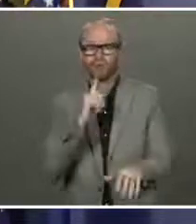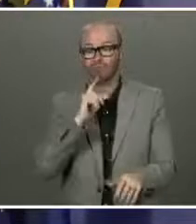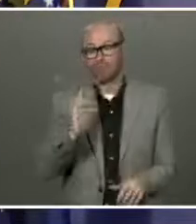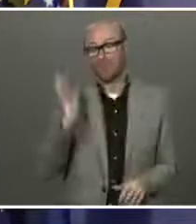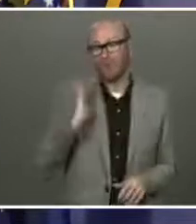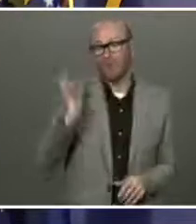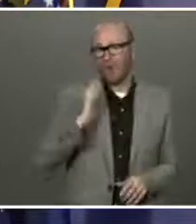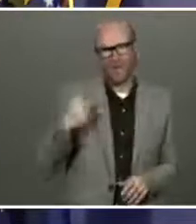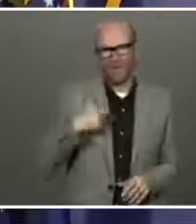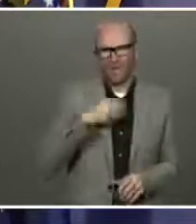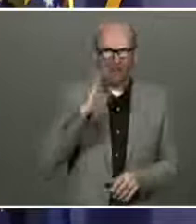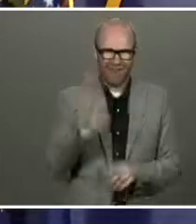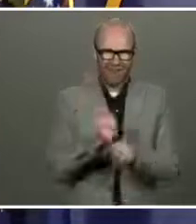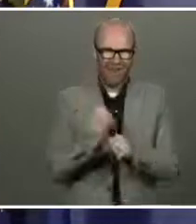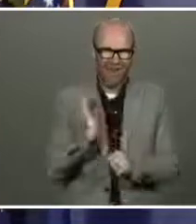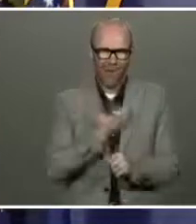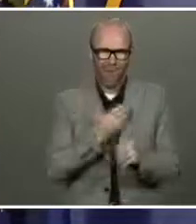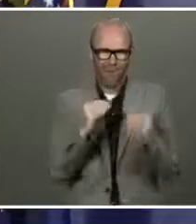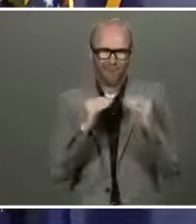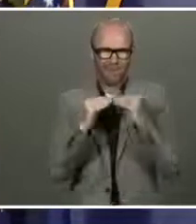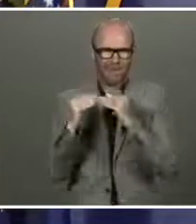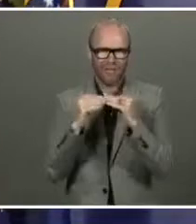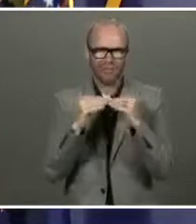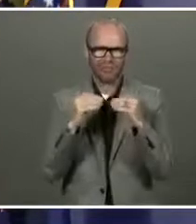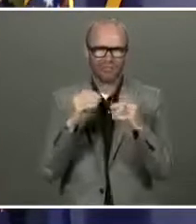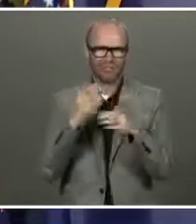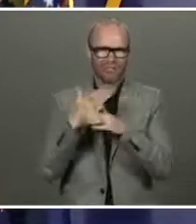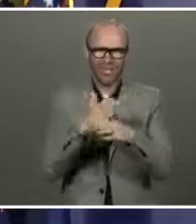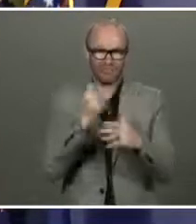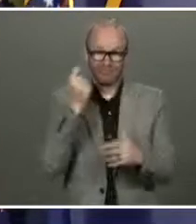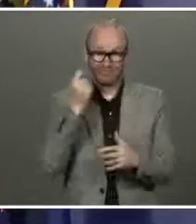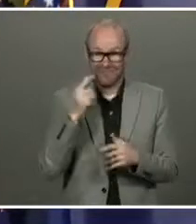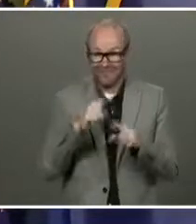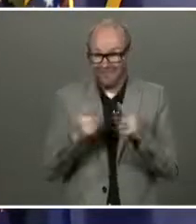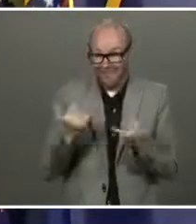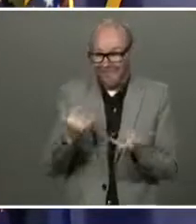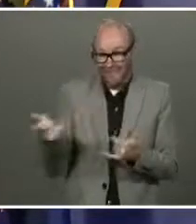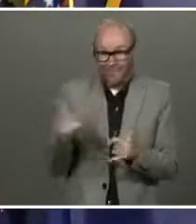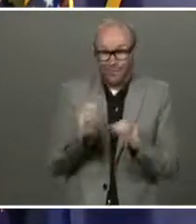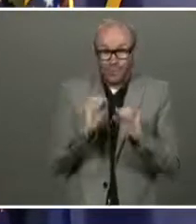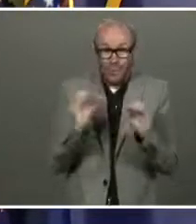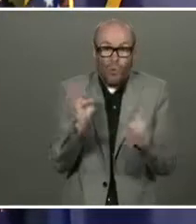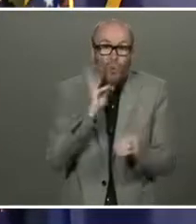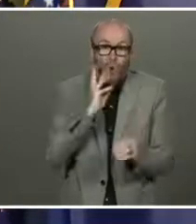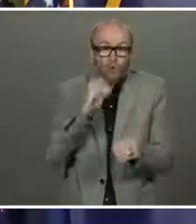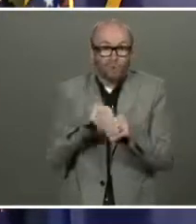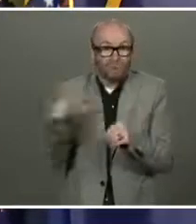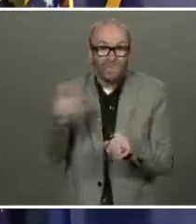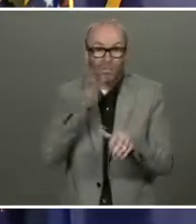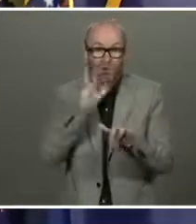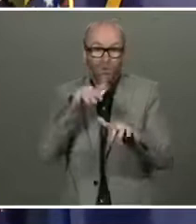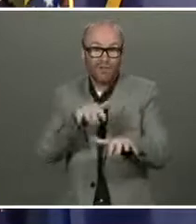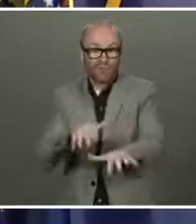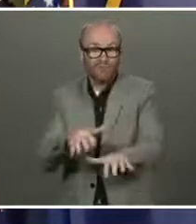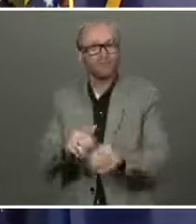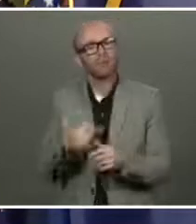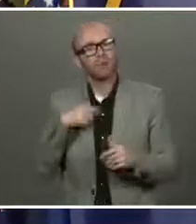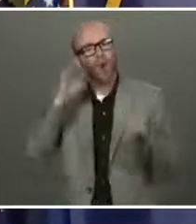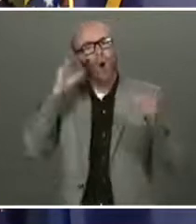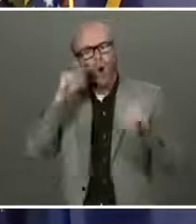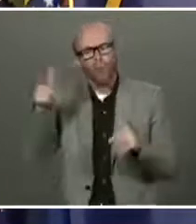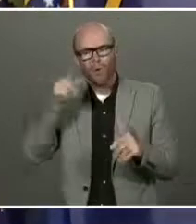what we had been promised, because the hydrology of the river is just not there. We certainly hope that it will be